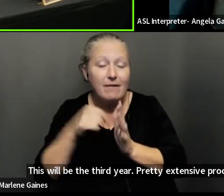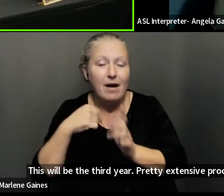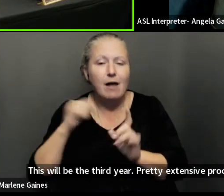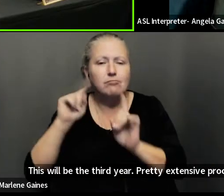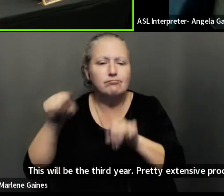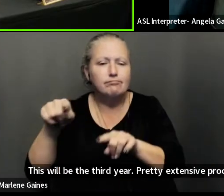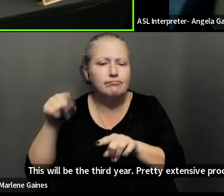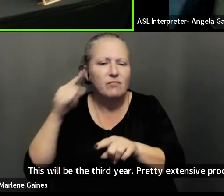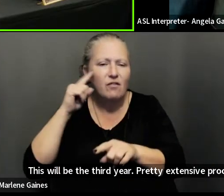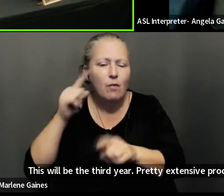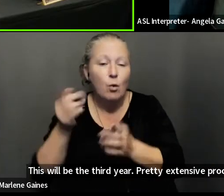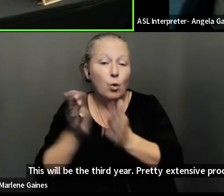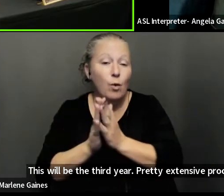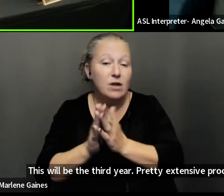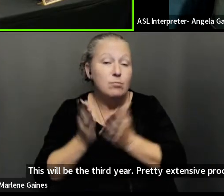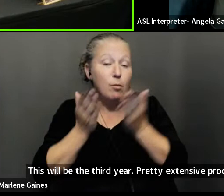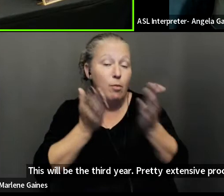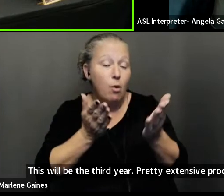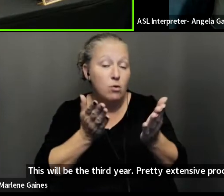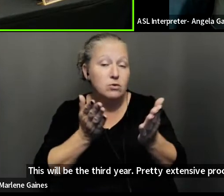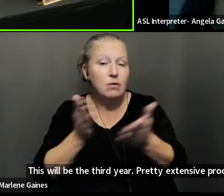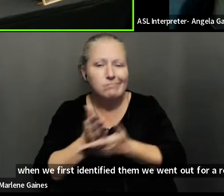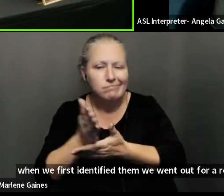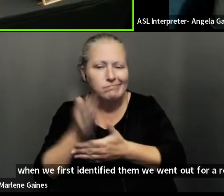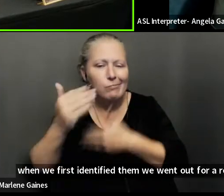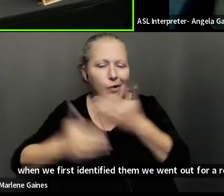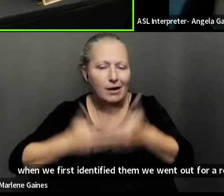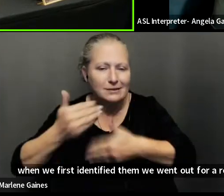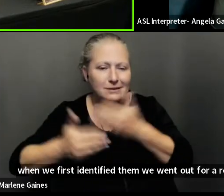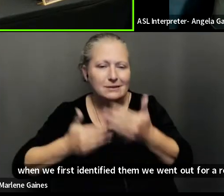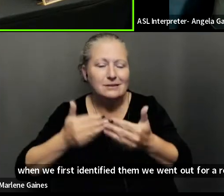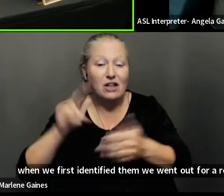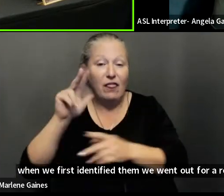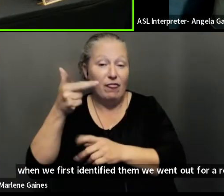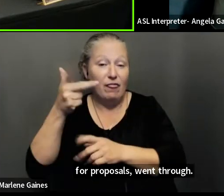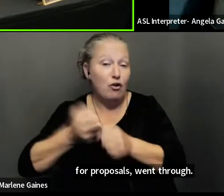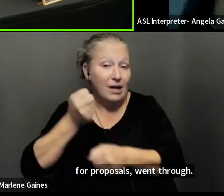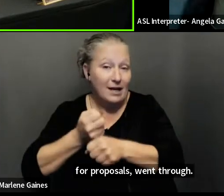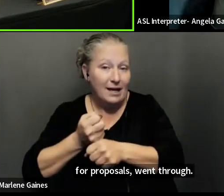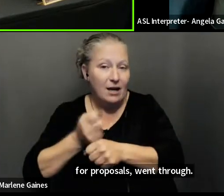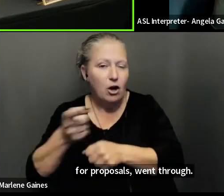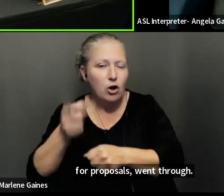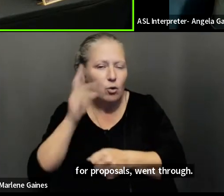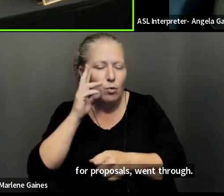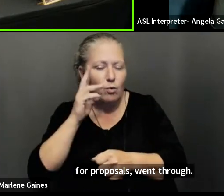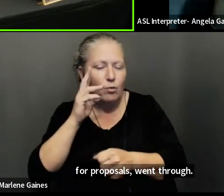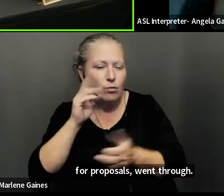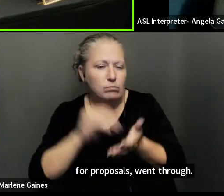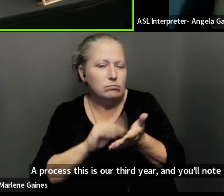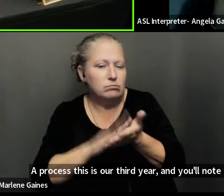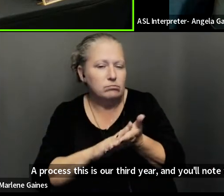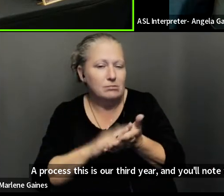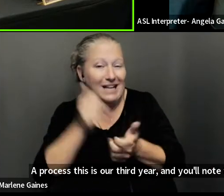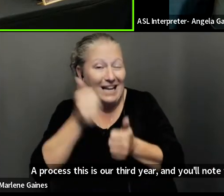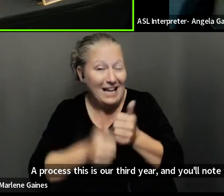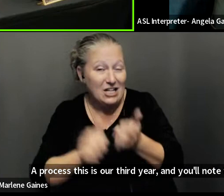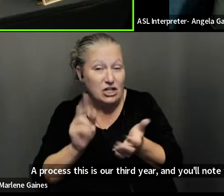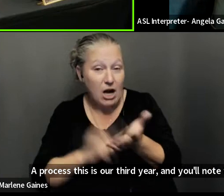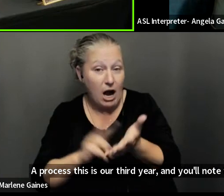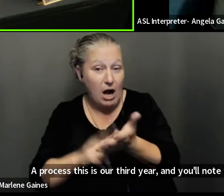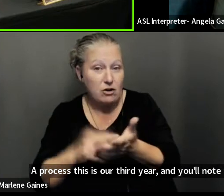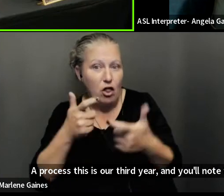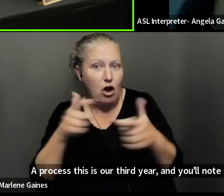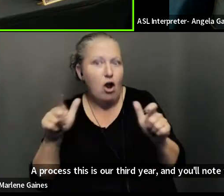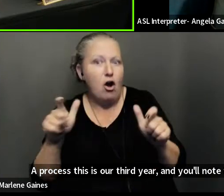for a request for proposals, went through a process. This is our 3rd year. And you'll note for each one of those contracts that are the